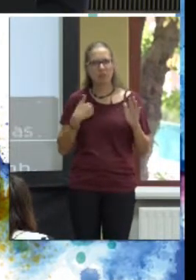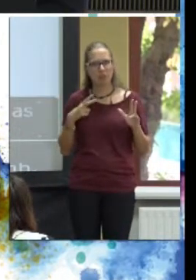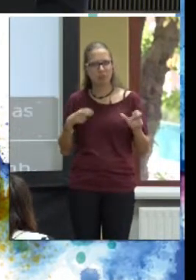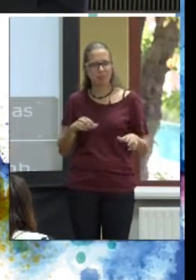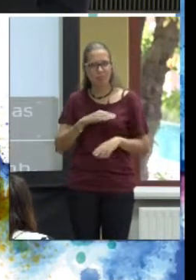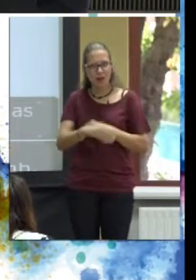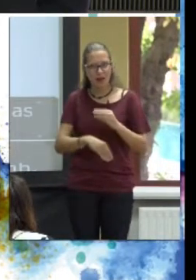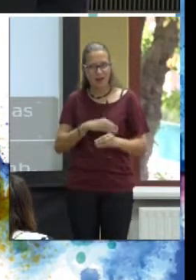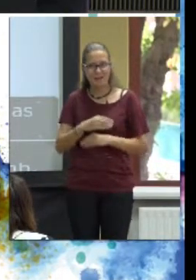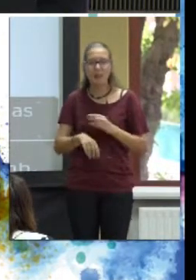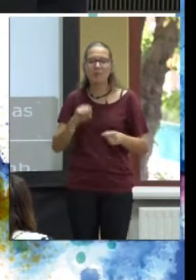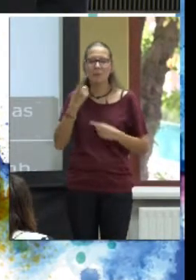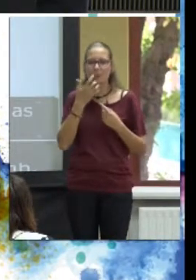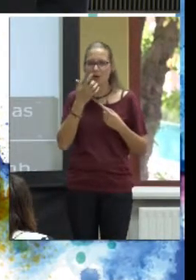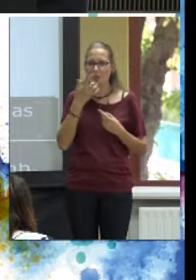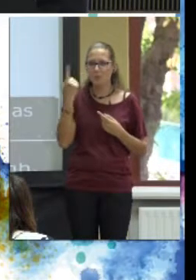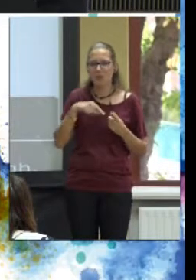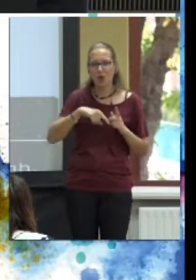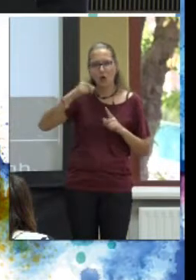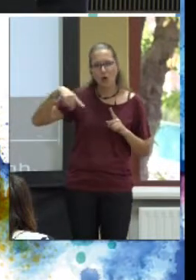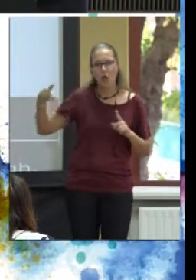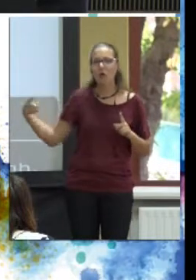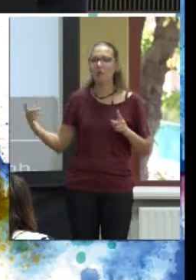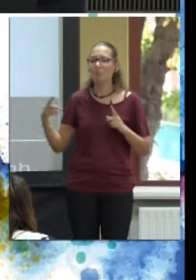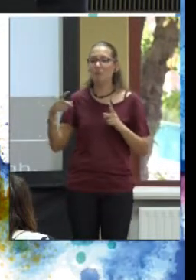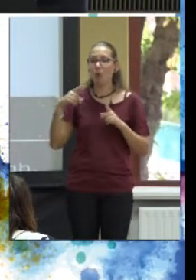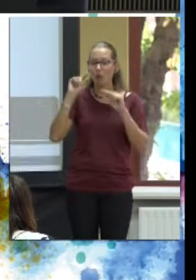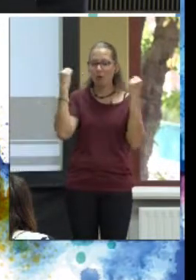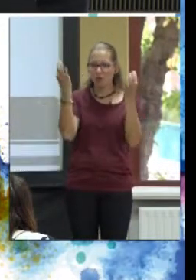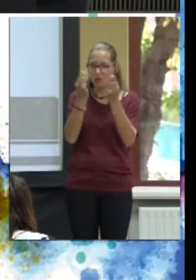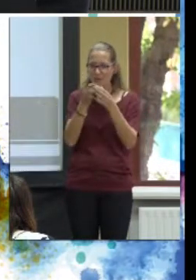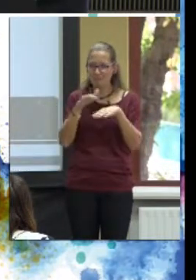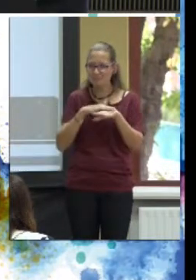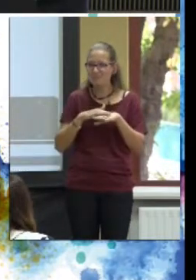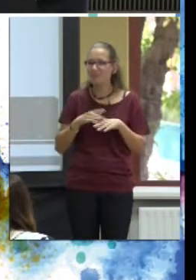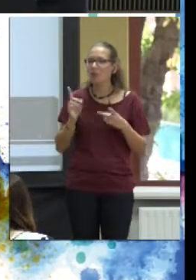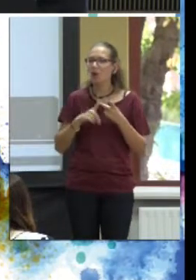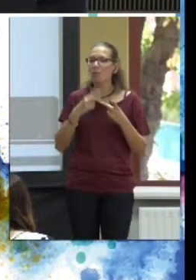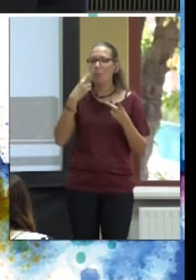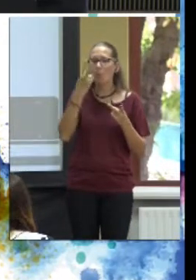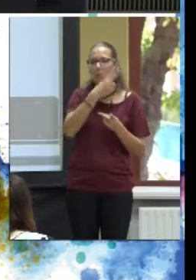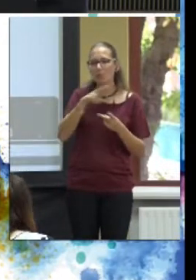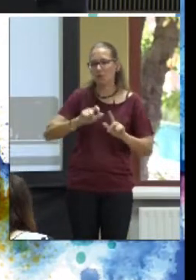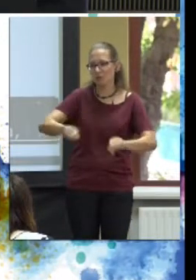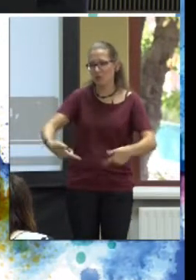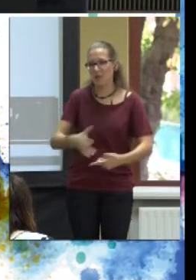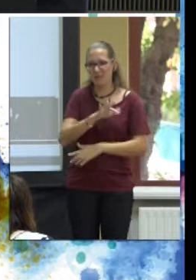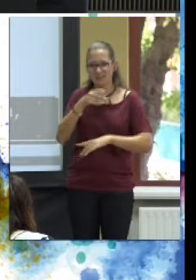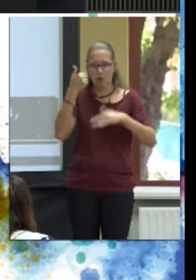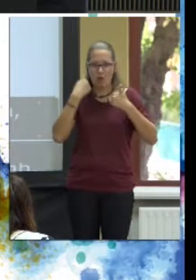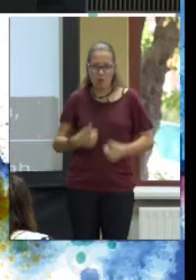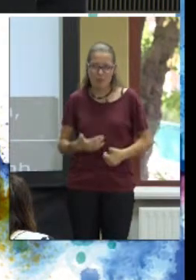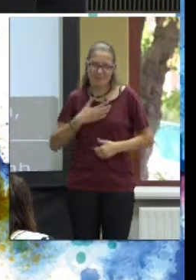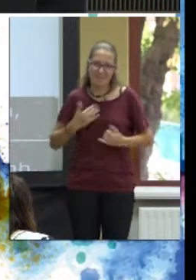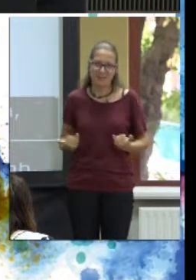Here we have some of the apps that we have already developed for Córdoba's Alcázar, the Museum on